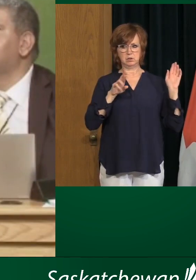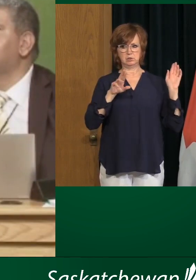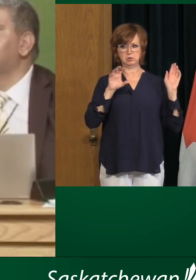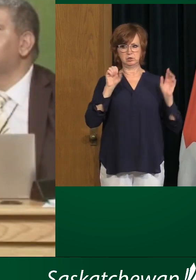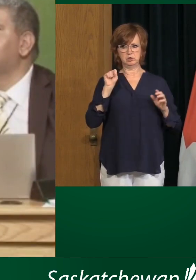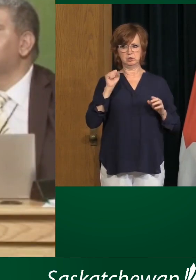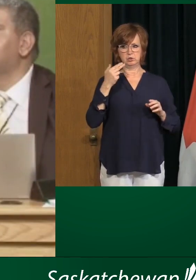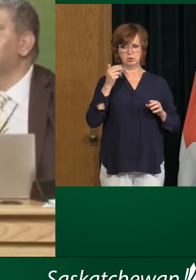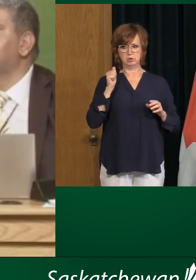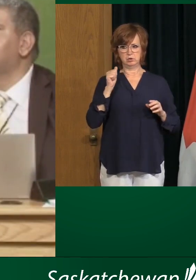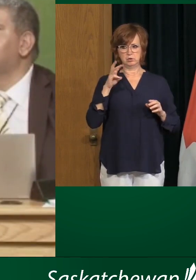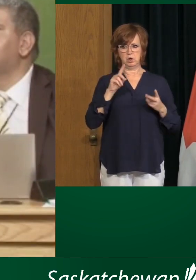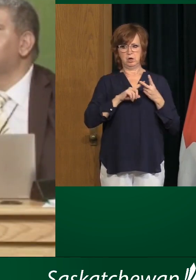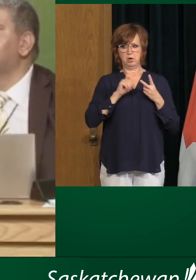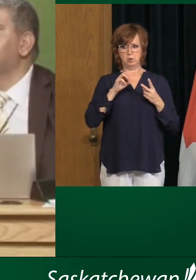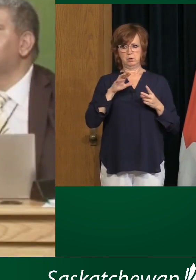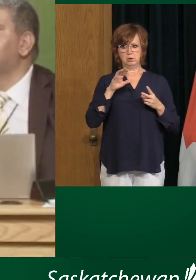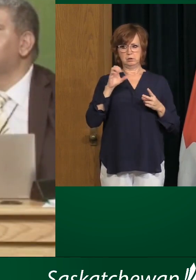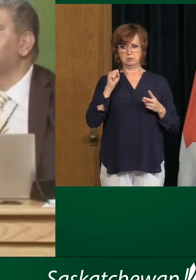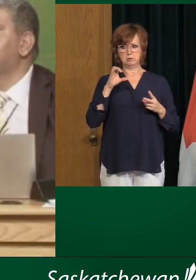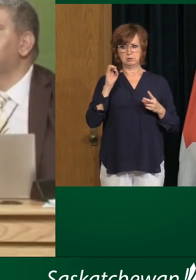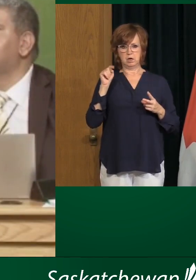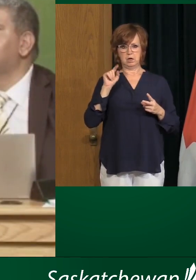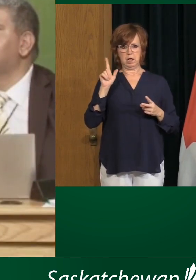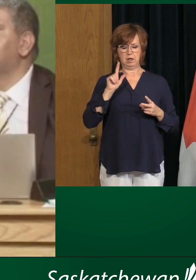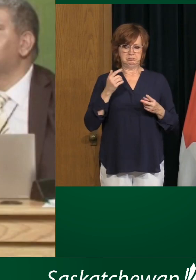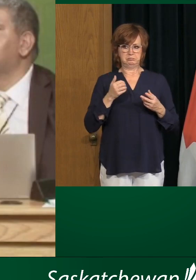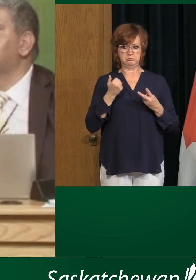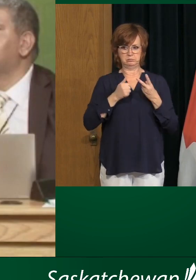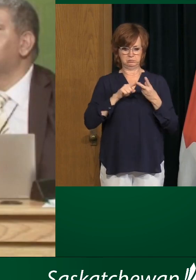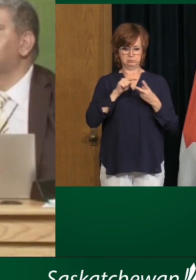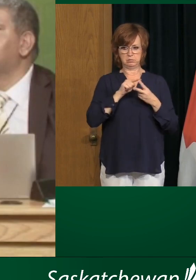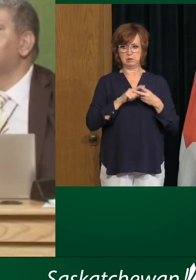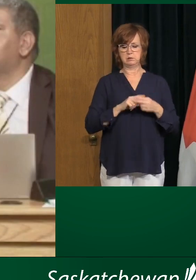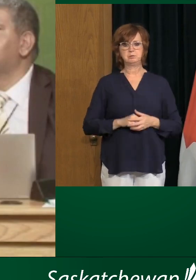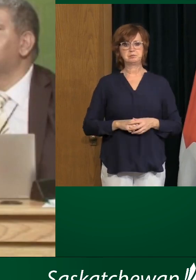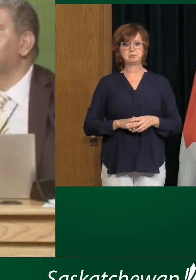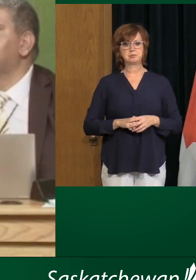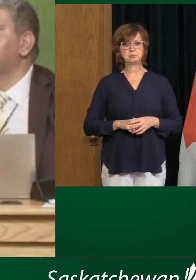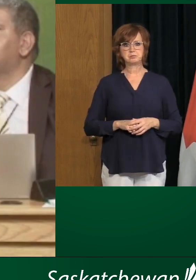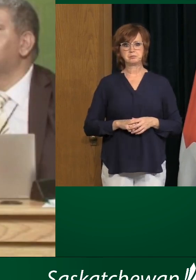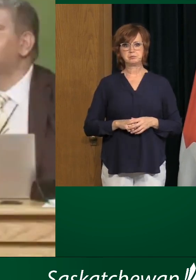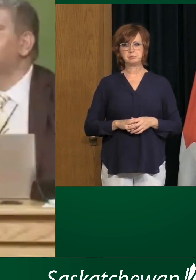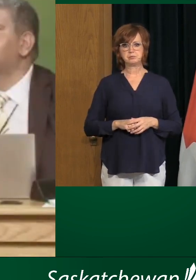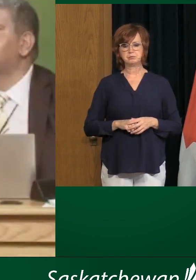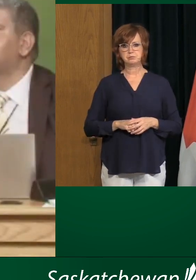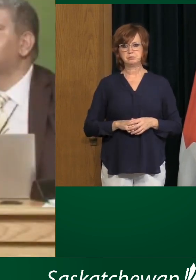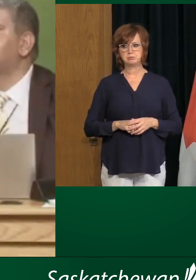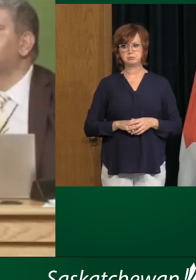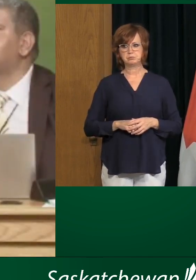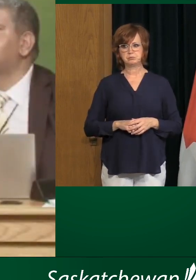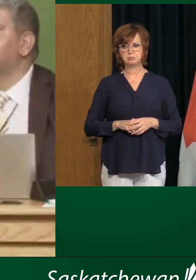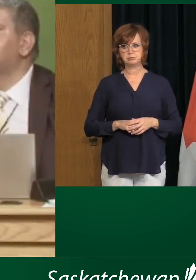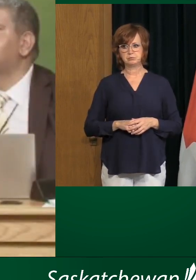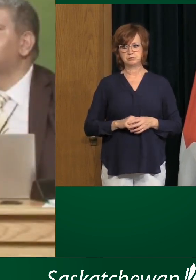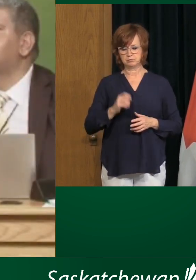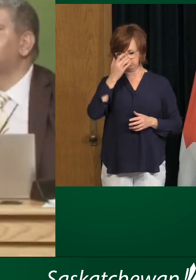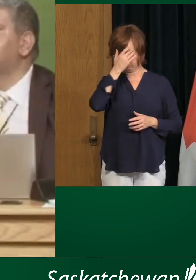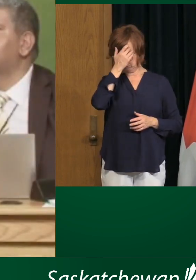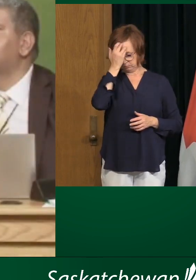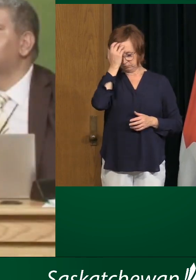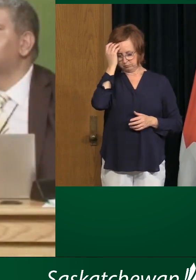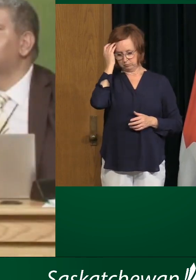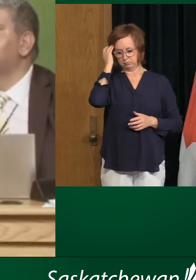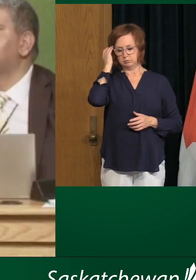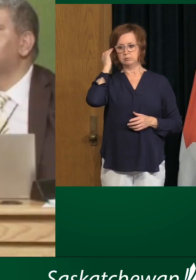Livingstone. I think Dr. Shaw mentioned that she's seen cases where the prognosis of a